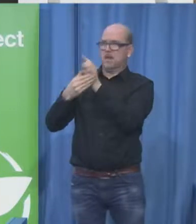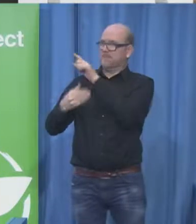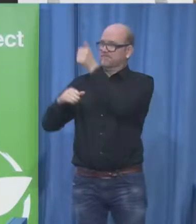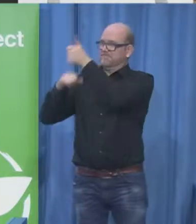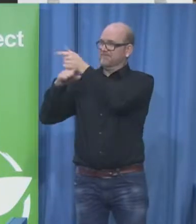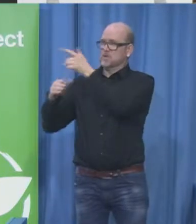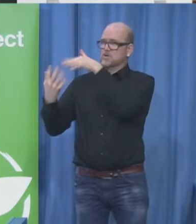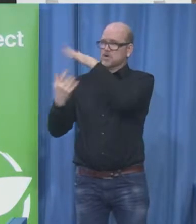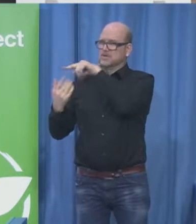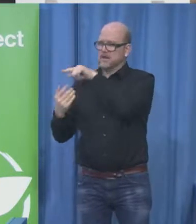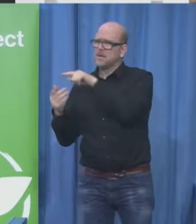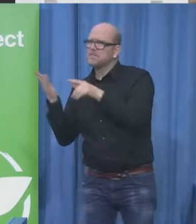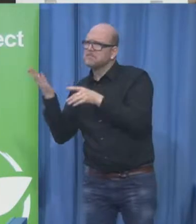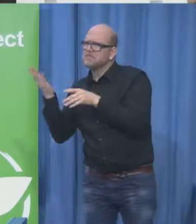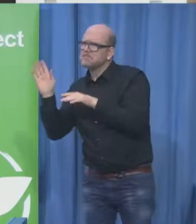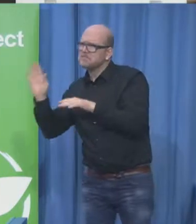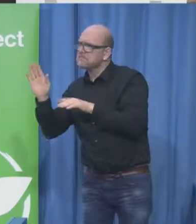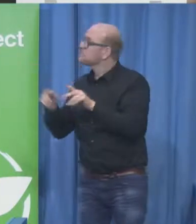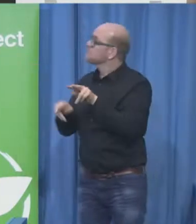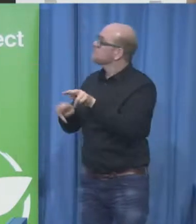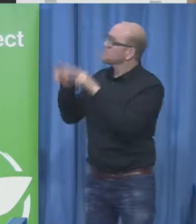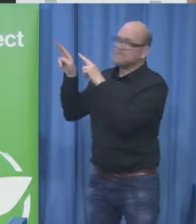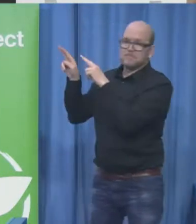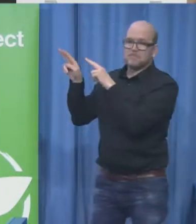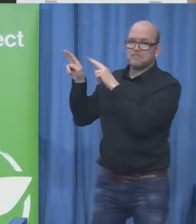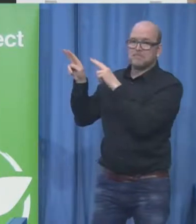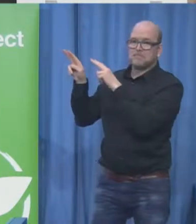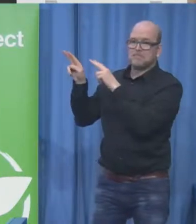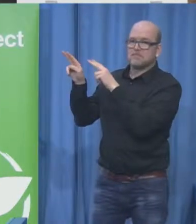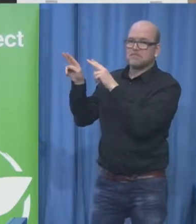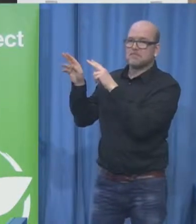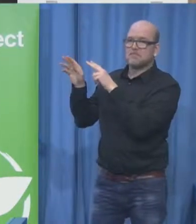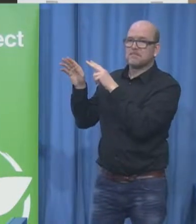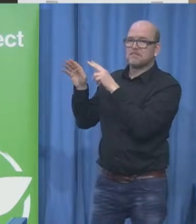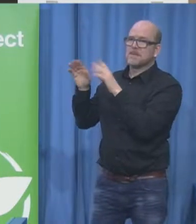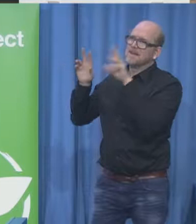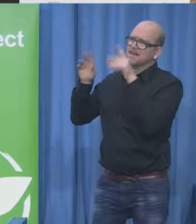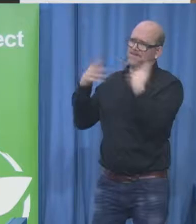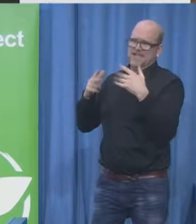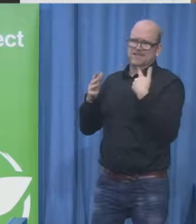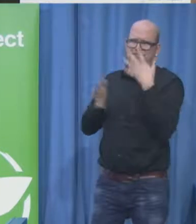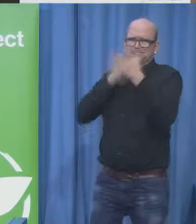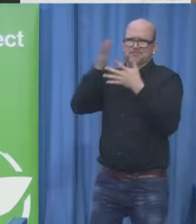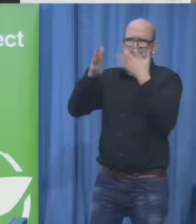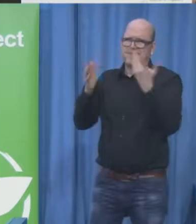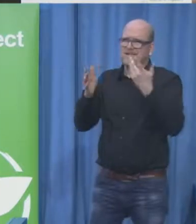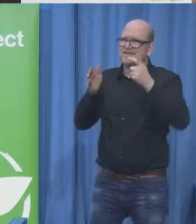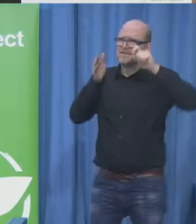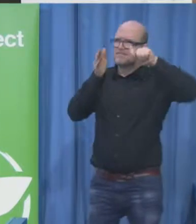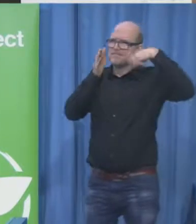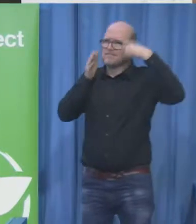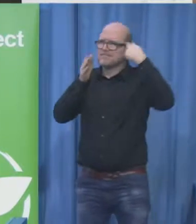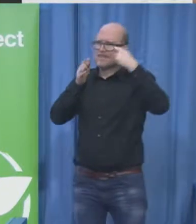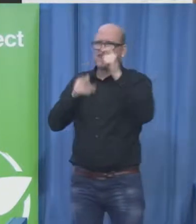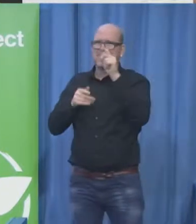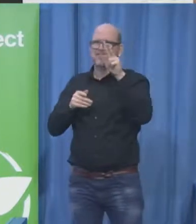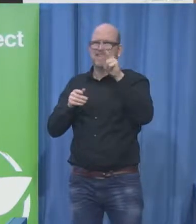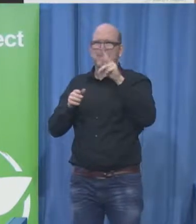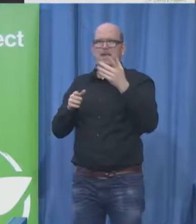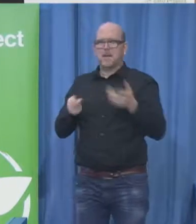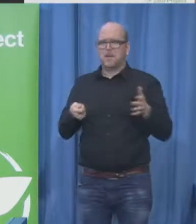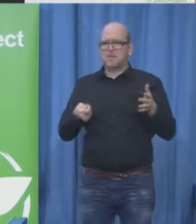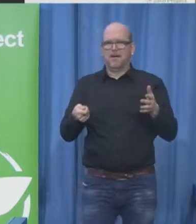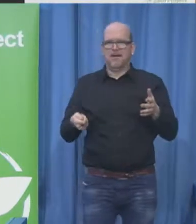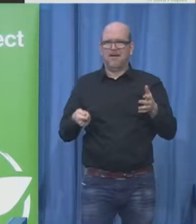great to see it again, although I've probably seen it 500 times. The reason it was funny to see that is because it was that very service,